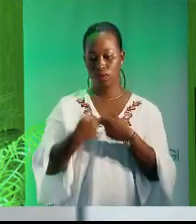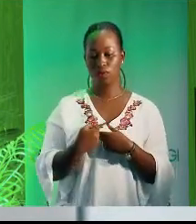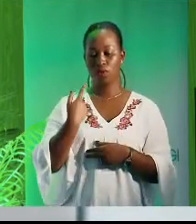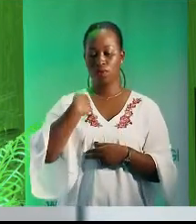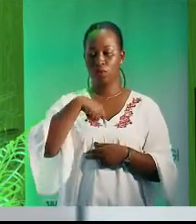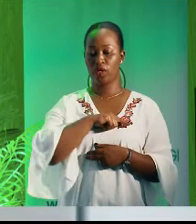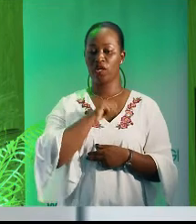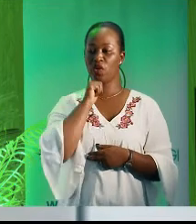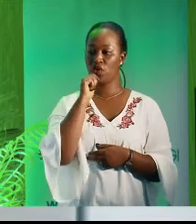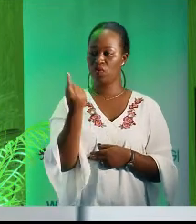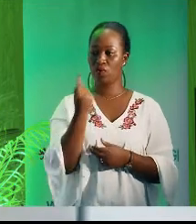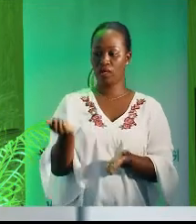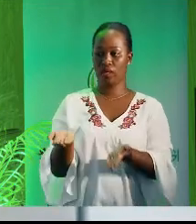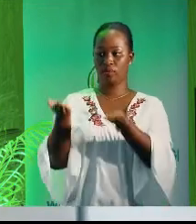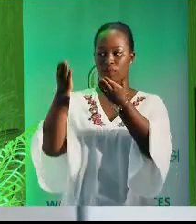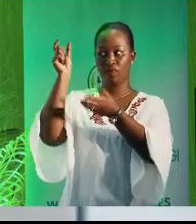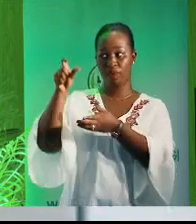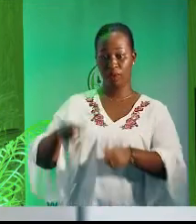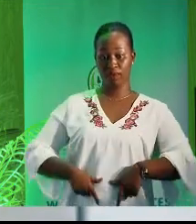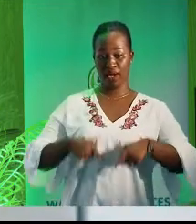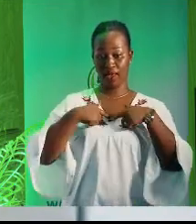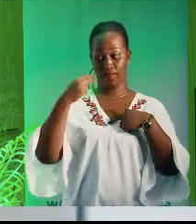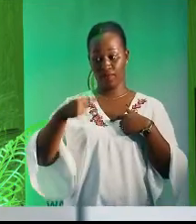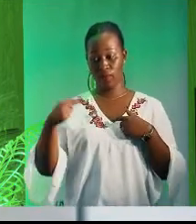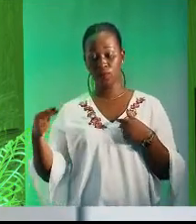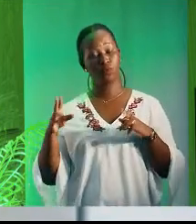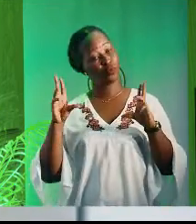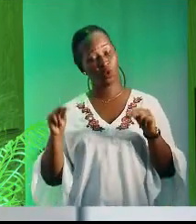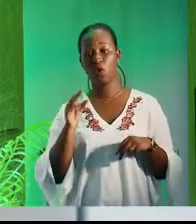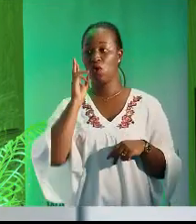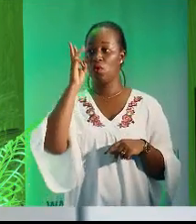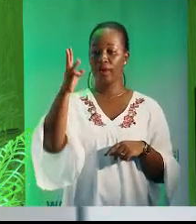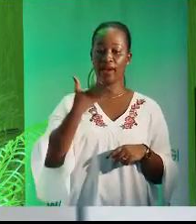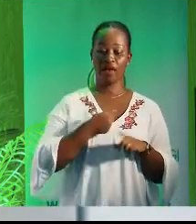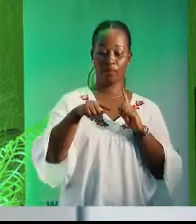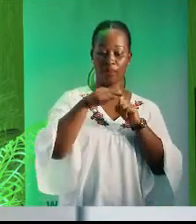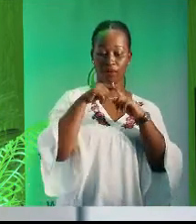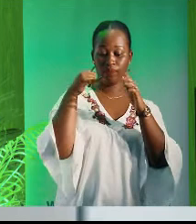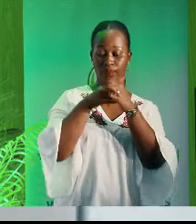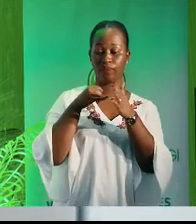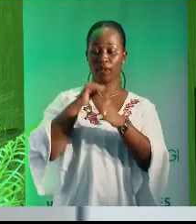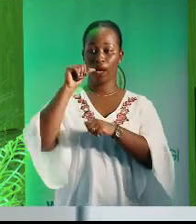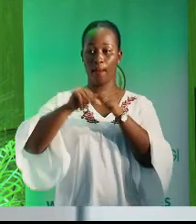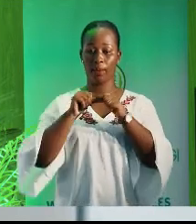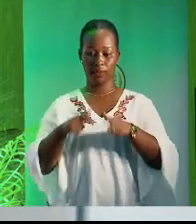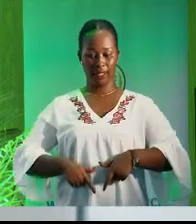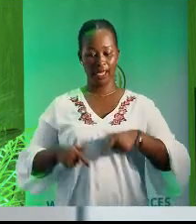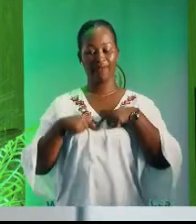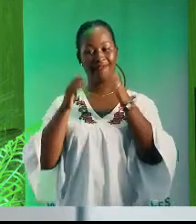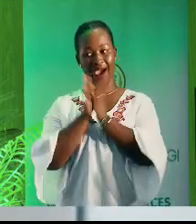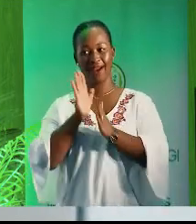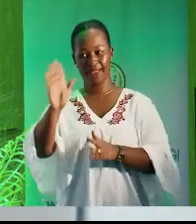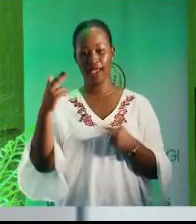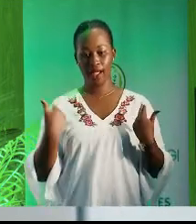improve people's livelihoods, it will also have a positive impact on the quality of life and their health, because health is